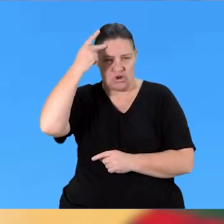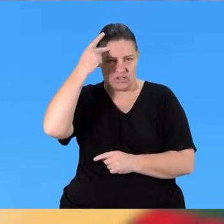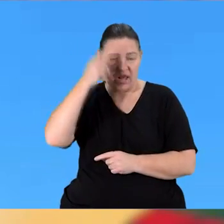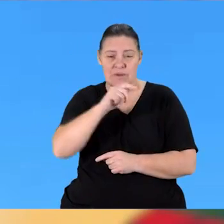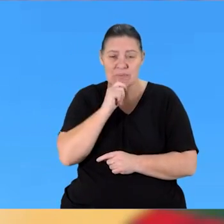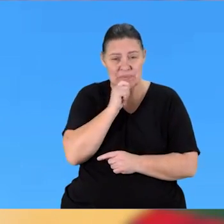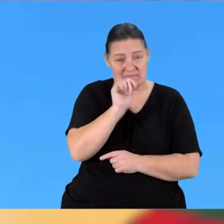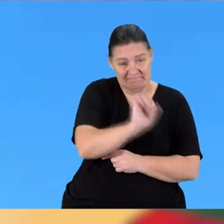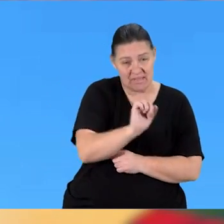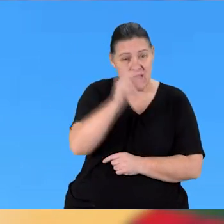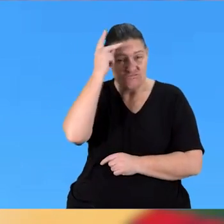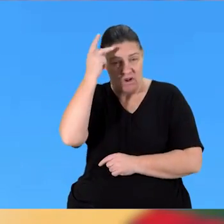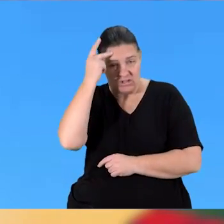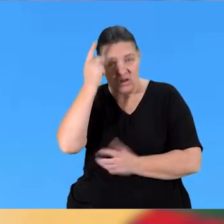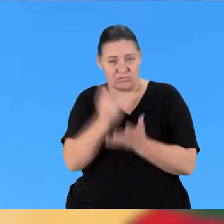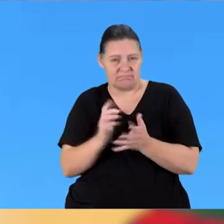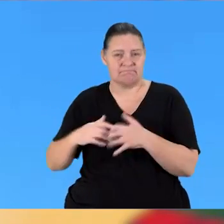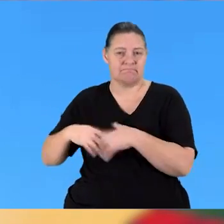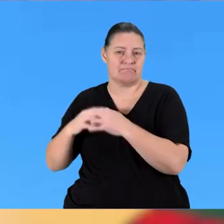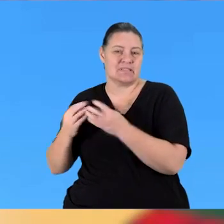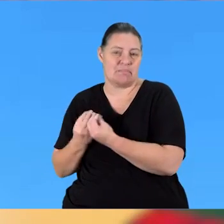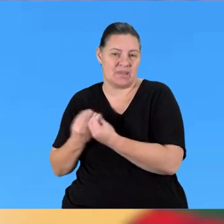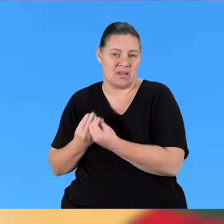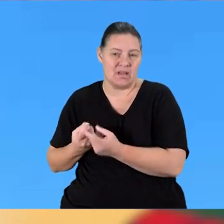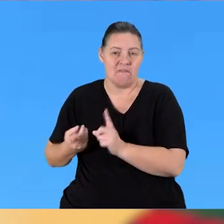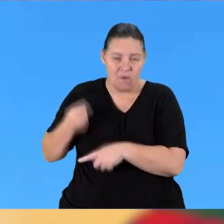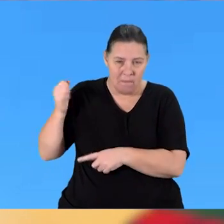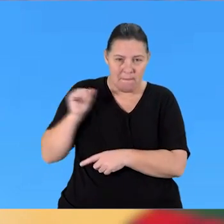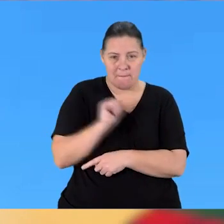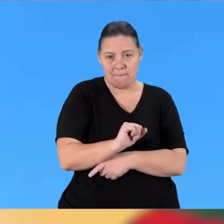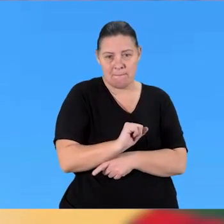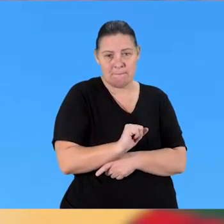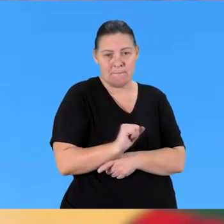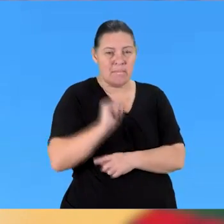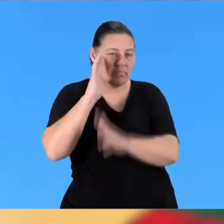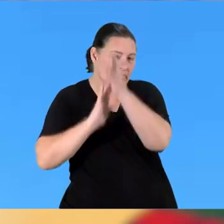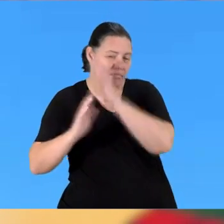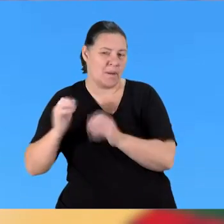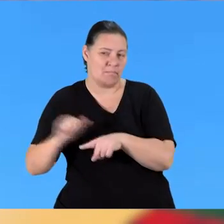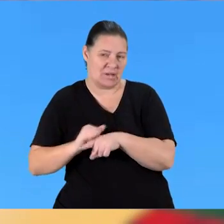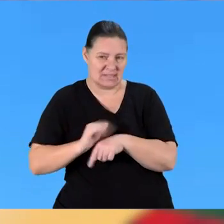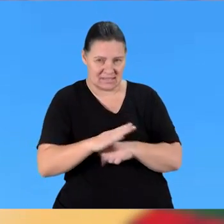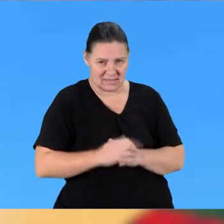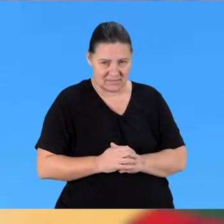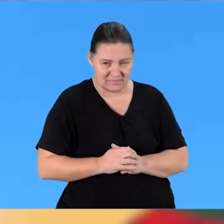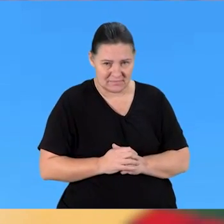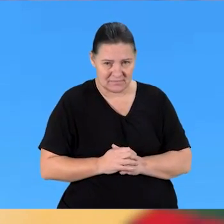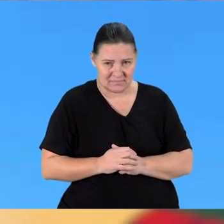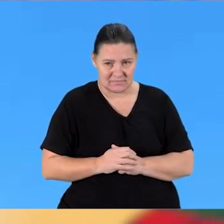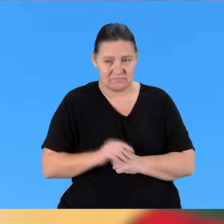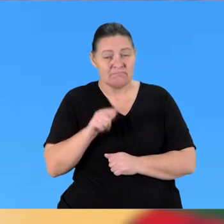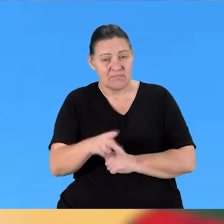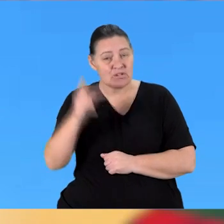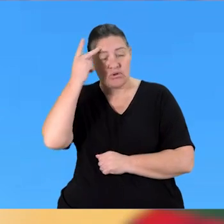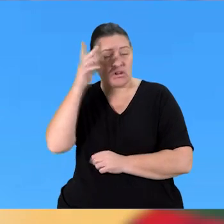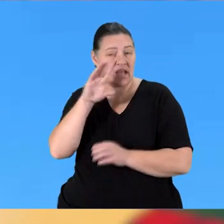many years, and they're using that knowledge to form something from the indigenous practices.